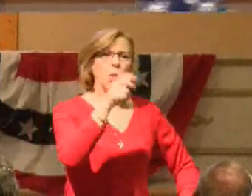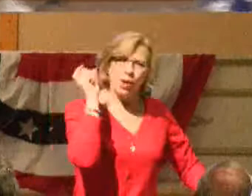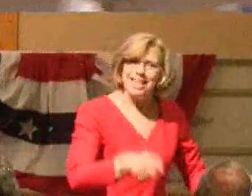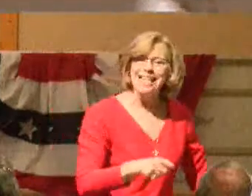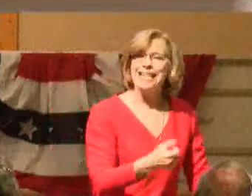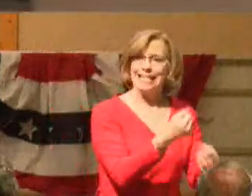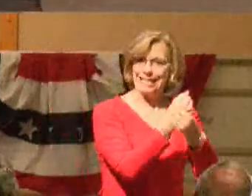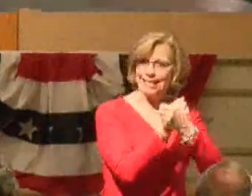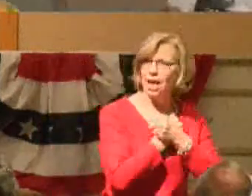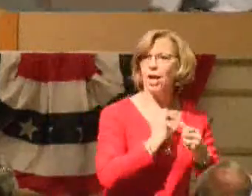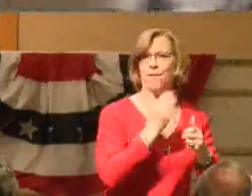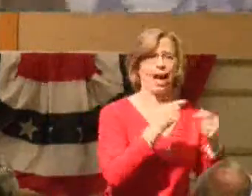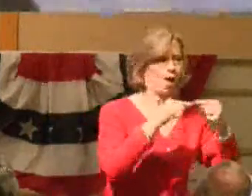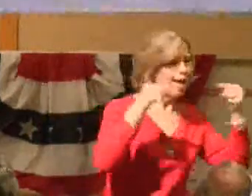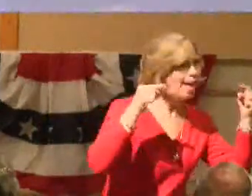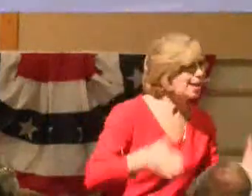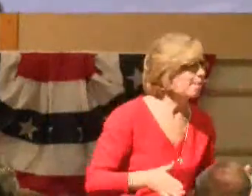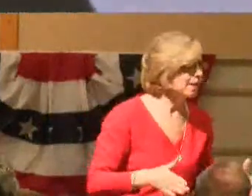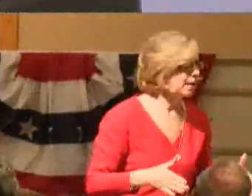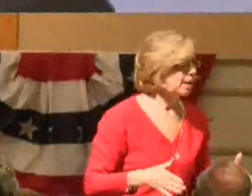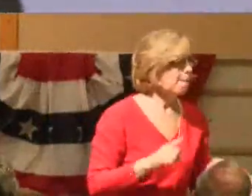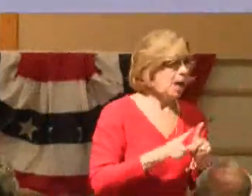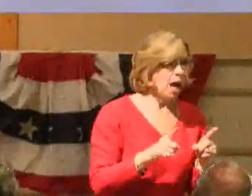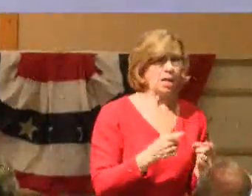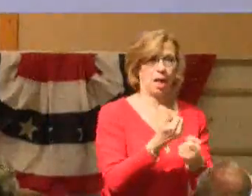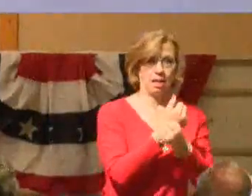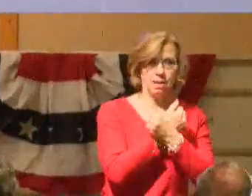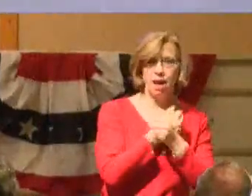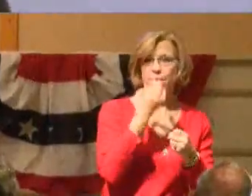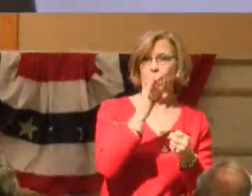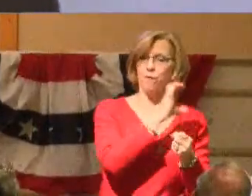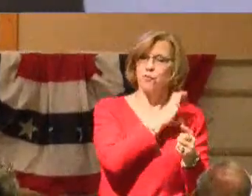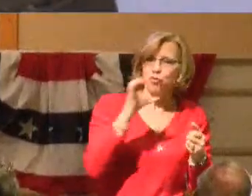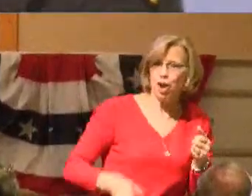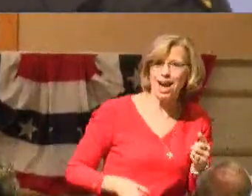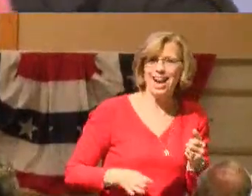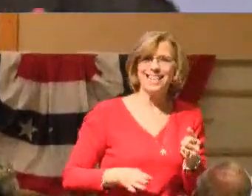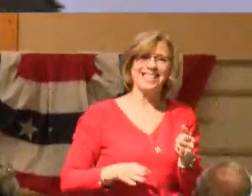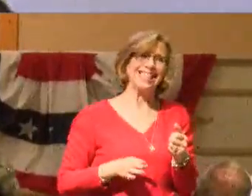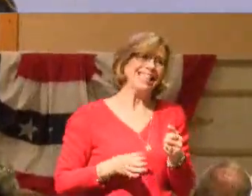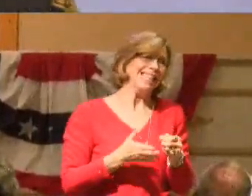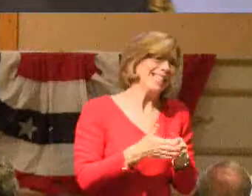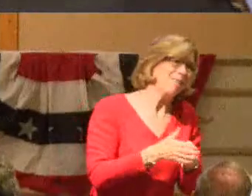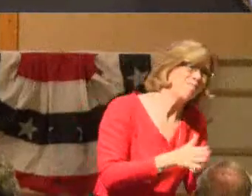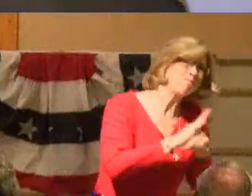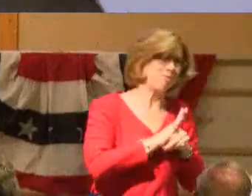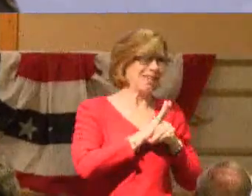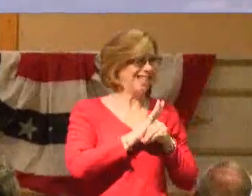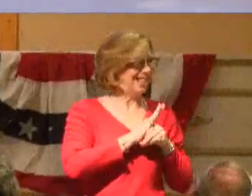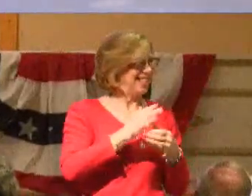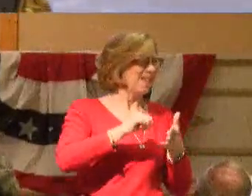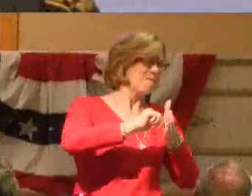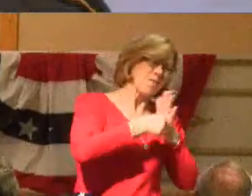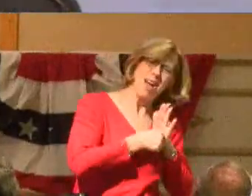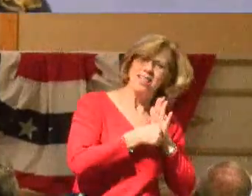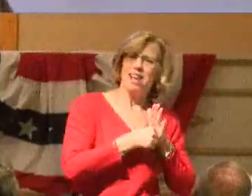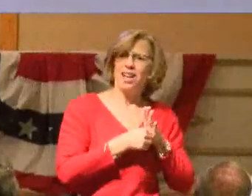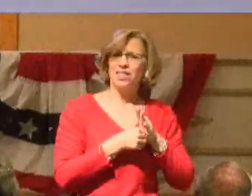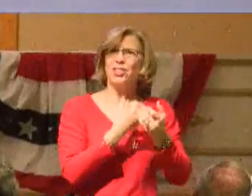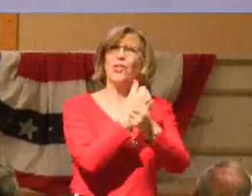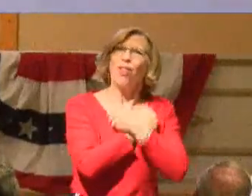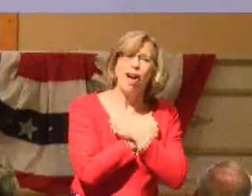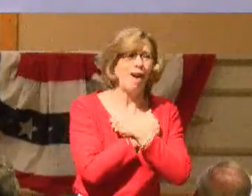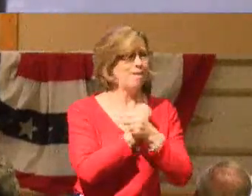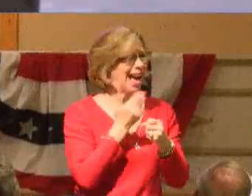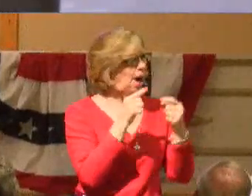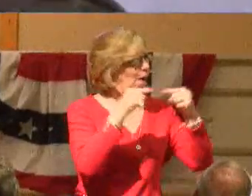enemy, but it's the love of Christ that compels us to love our enemies. It's the love of Jesus that helps us to stand.